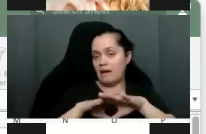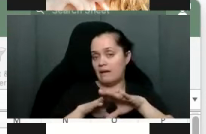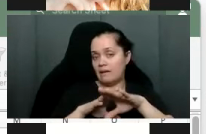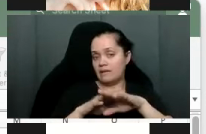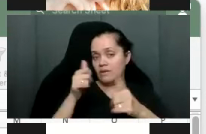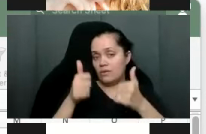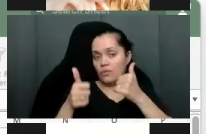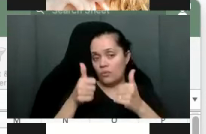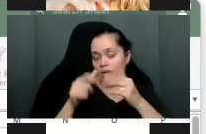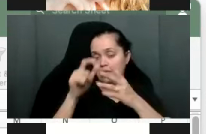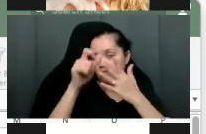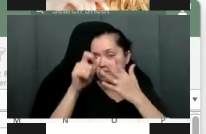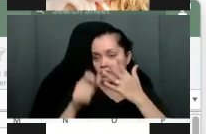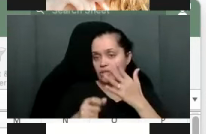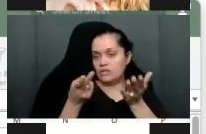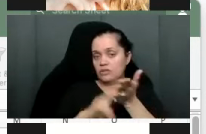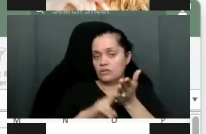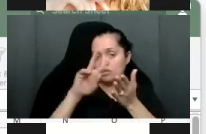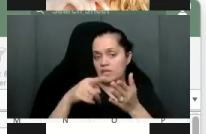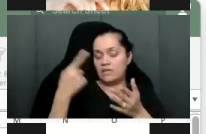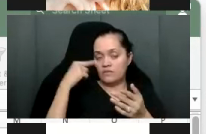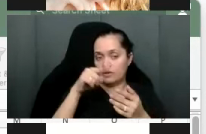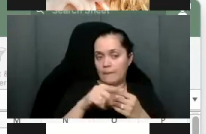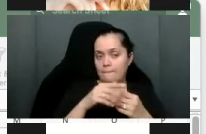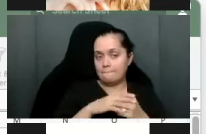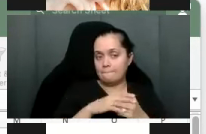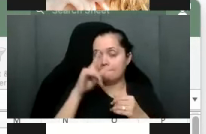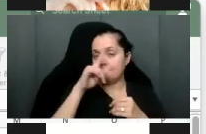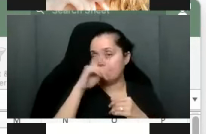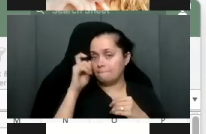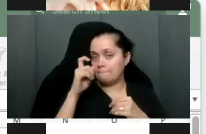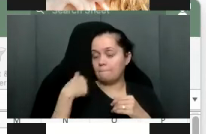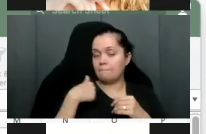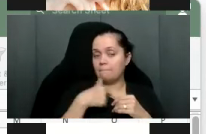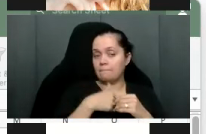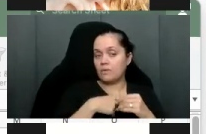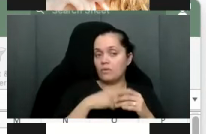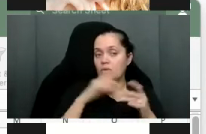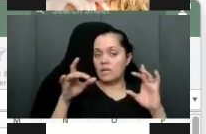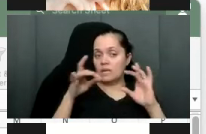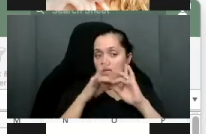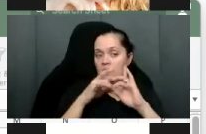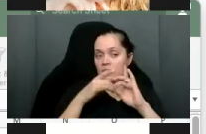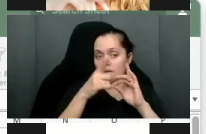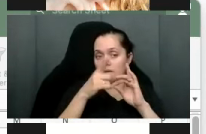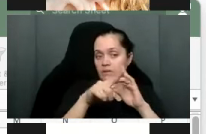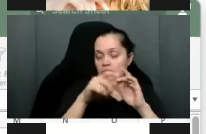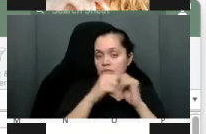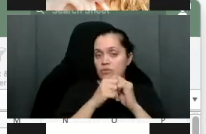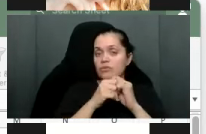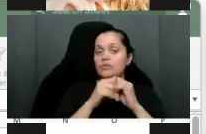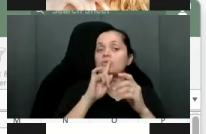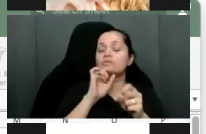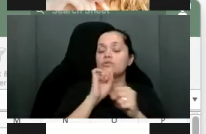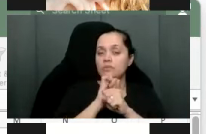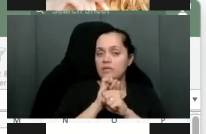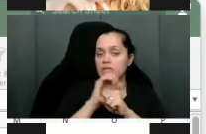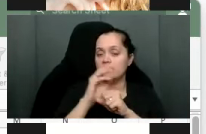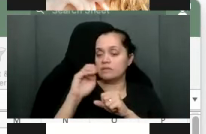which one you sign up for, because we connect them to the actual